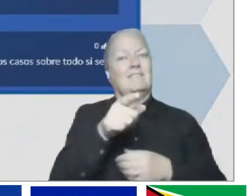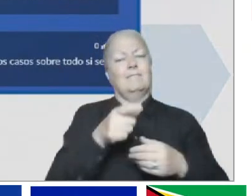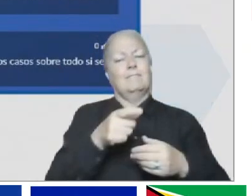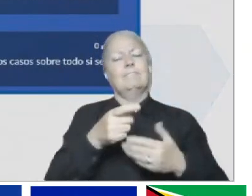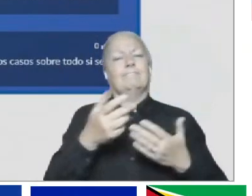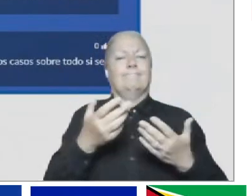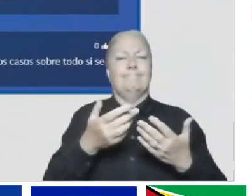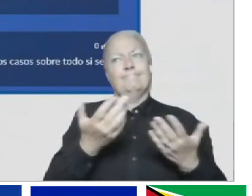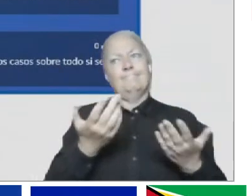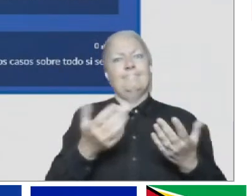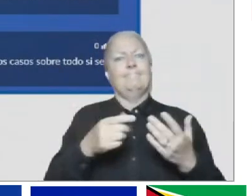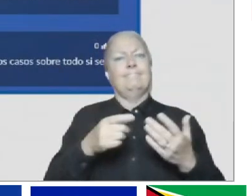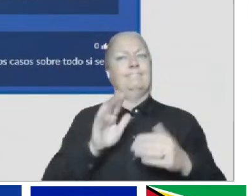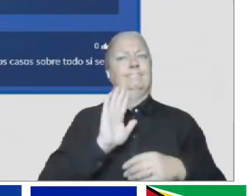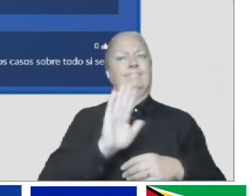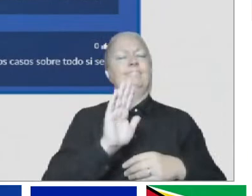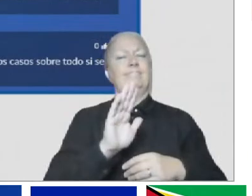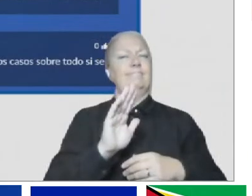your question.